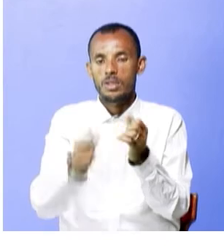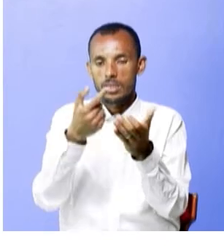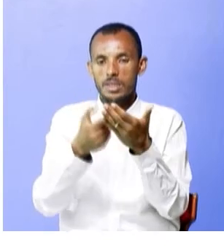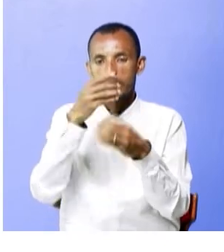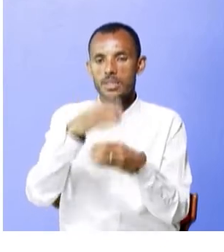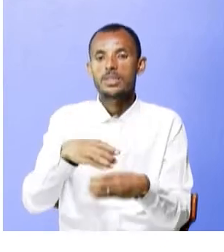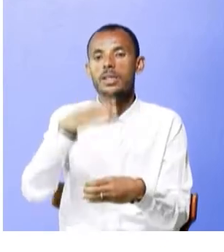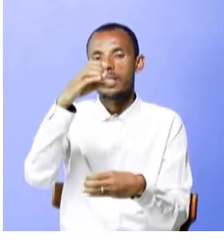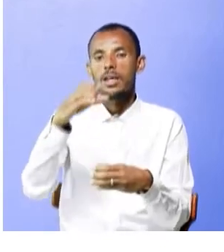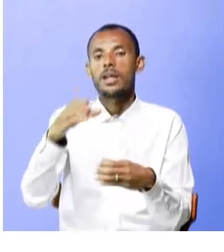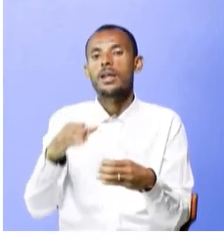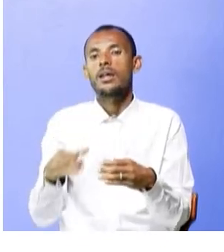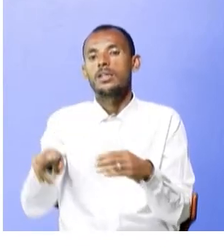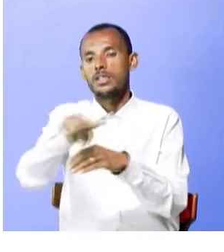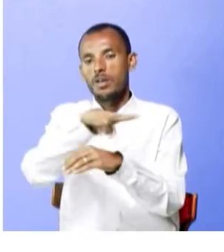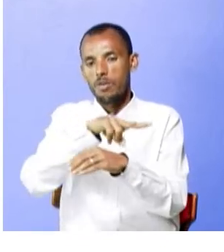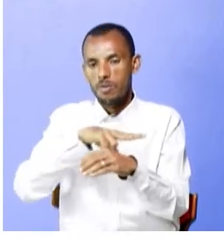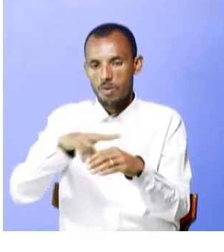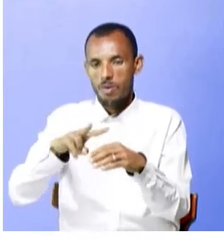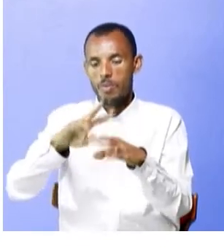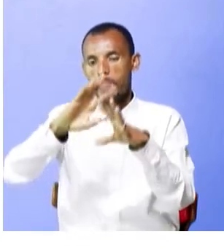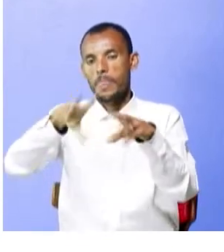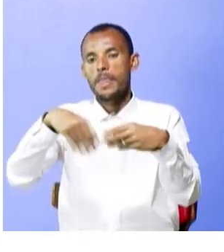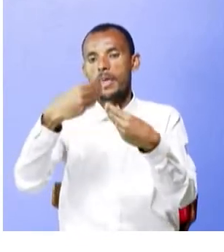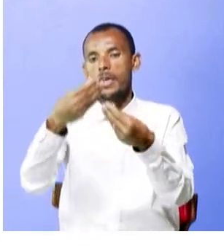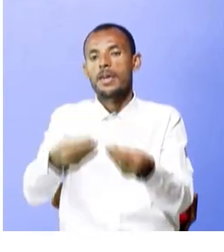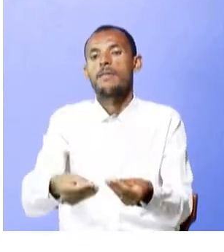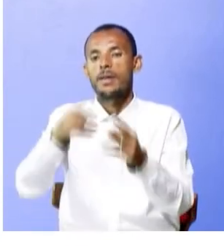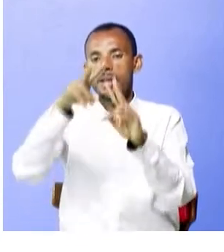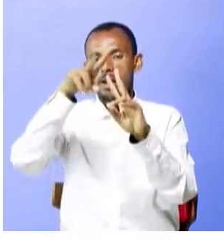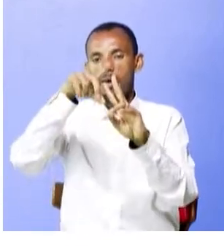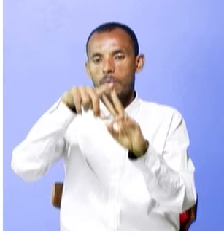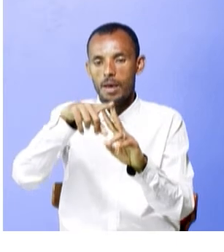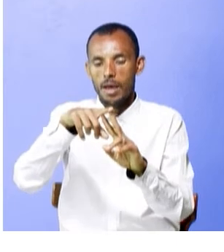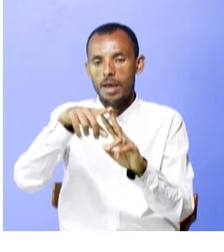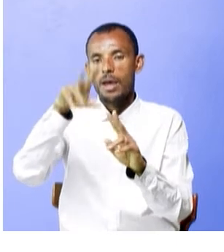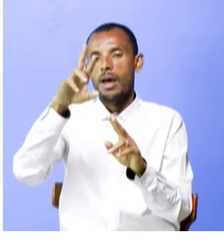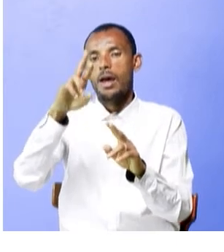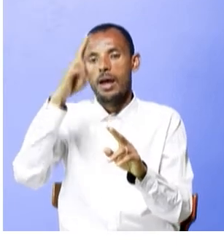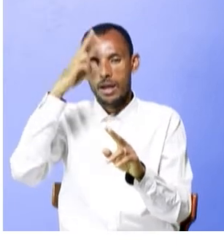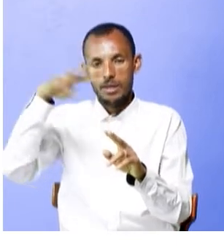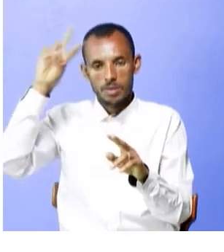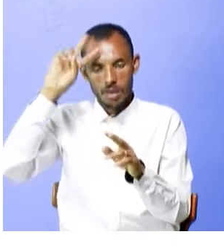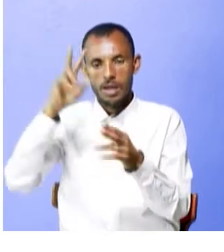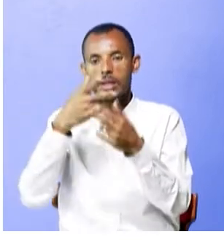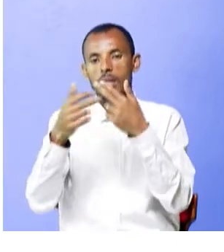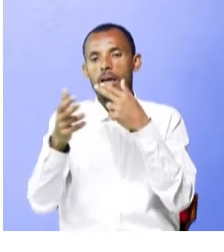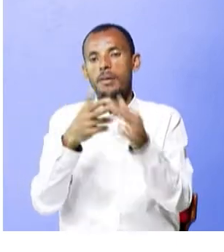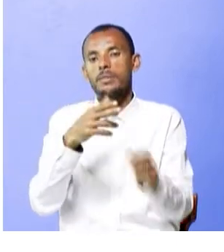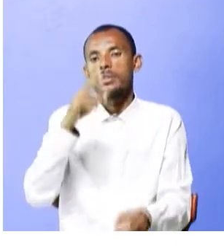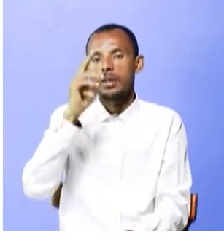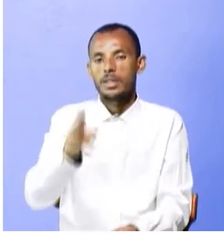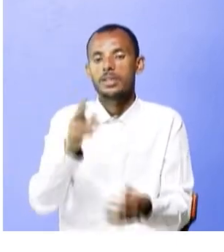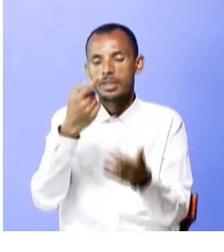cylinder, the volume of cylinder is given by pi r square times h. Okay, these three